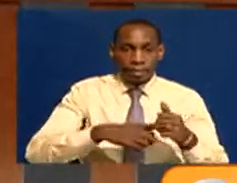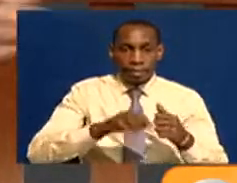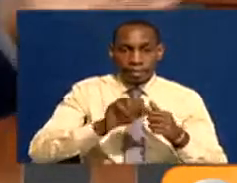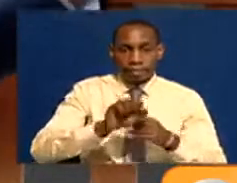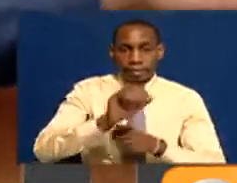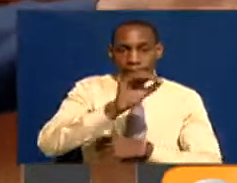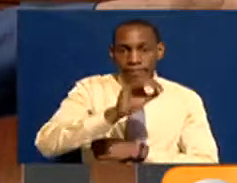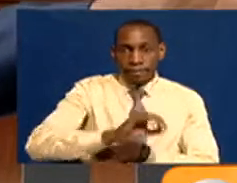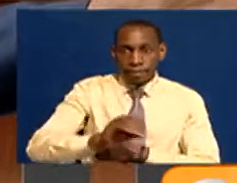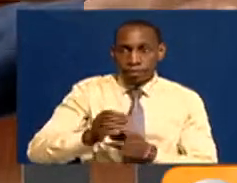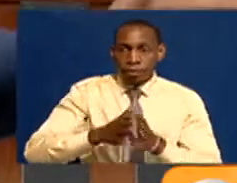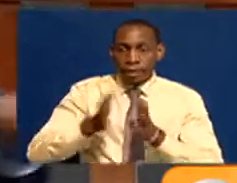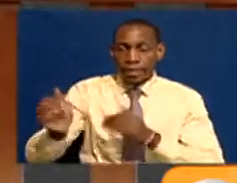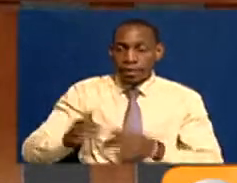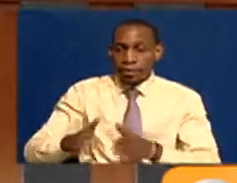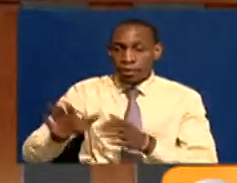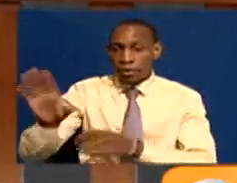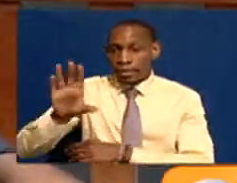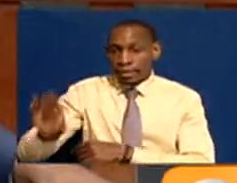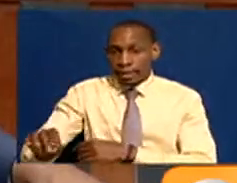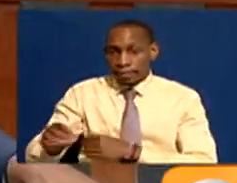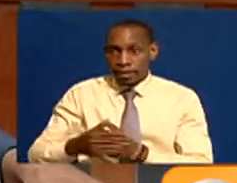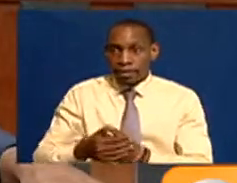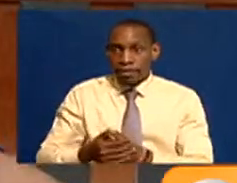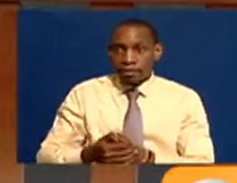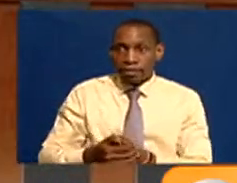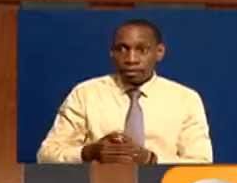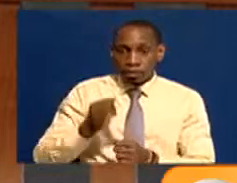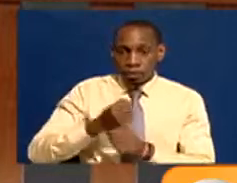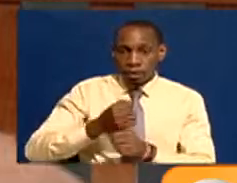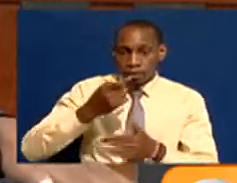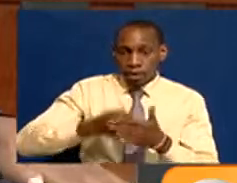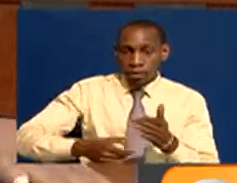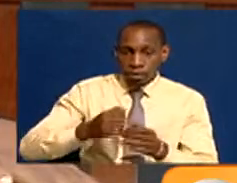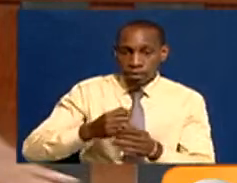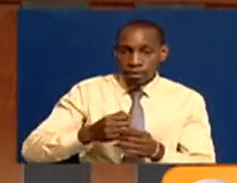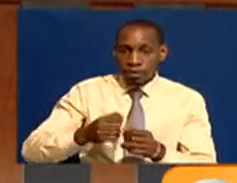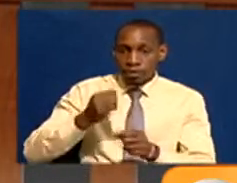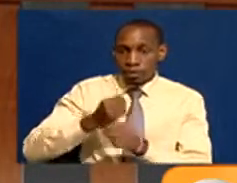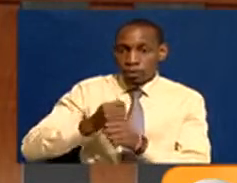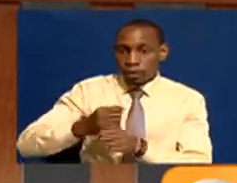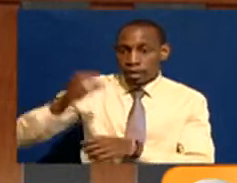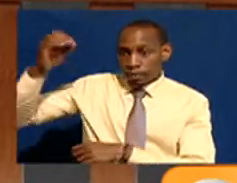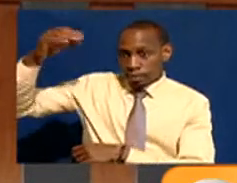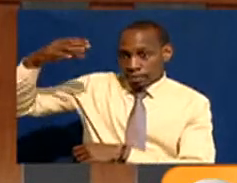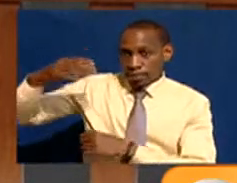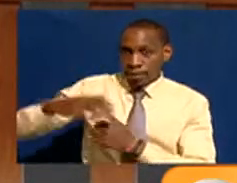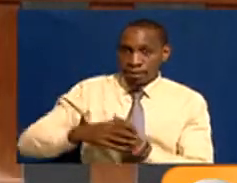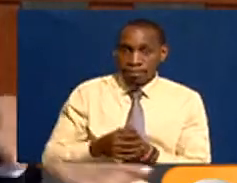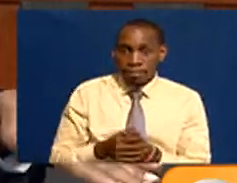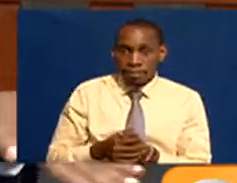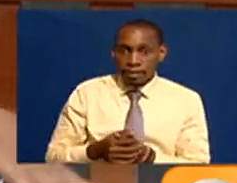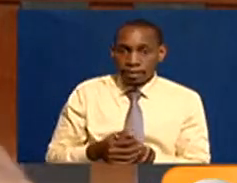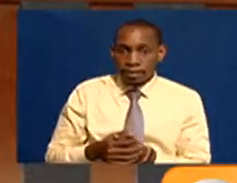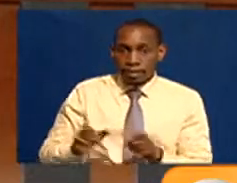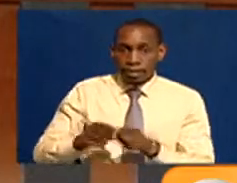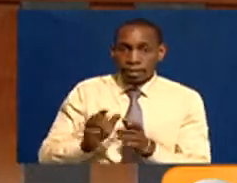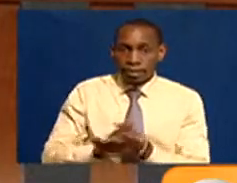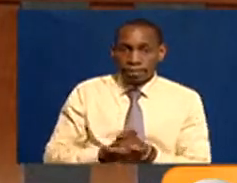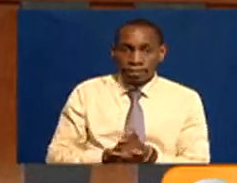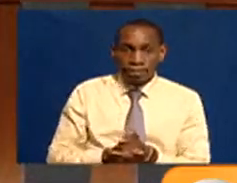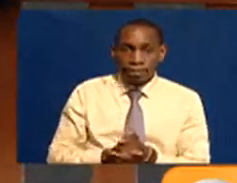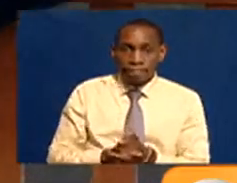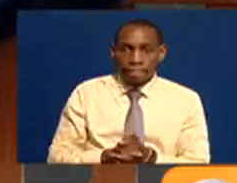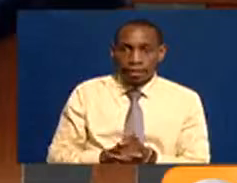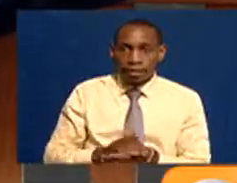So we have this huge opportunity. We work on our cost base, we work on our power, maybe kidogo we work on our wages, then